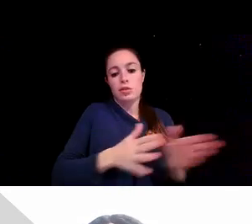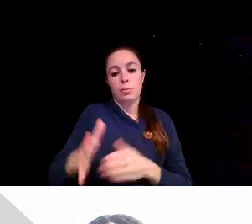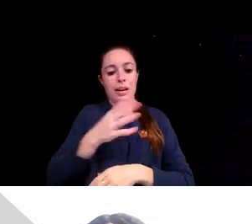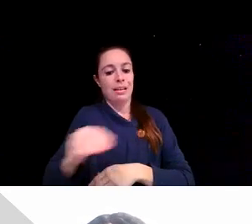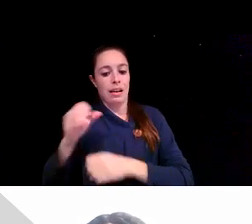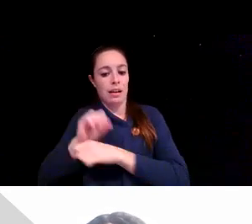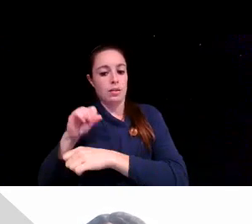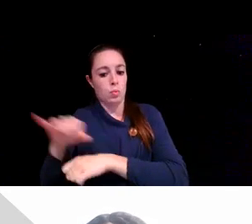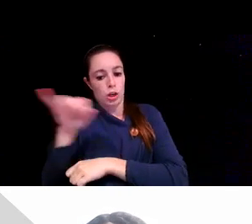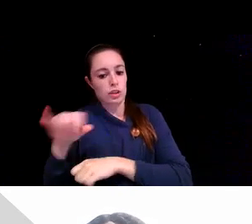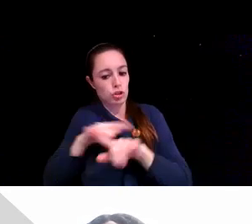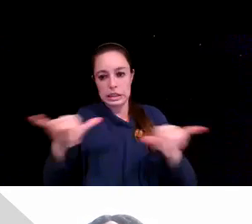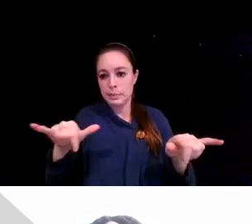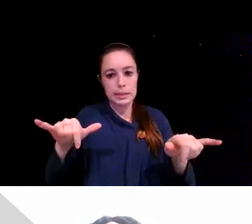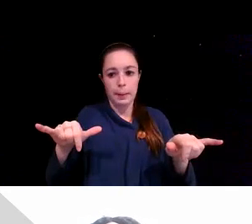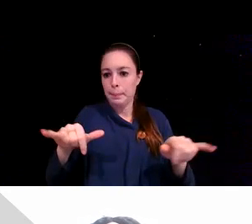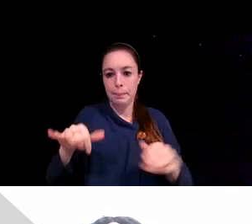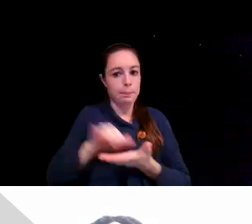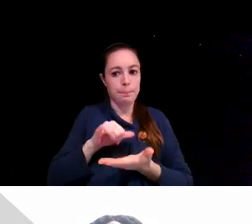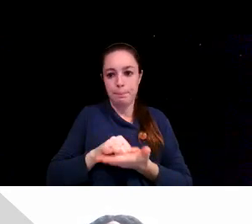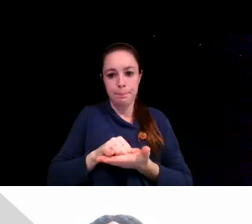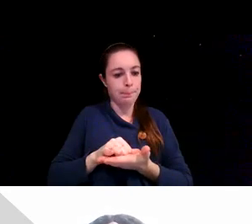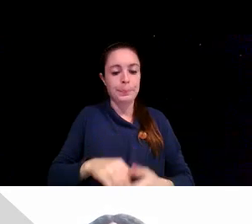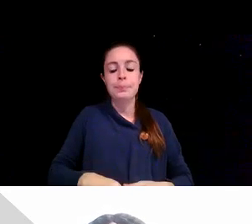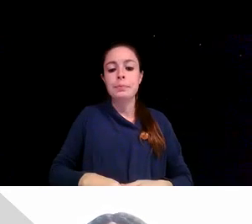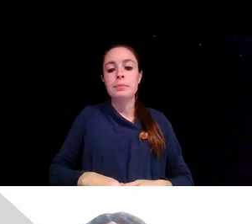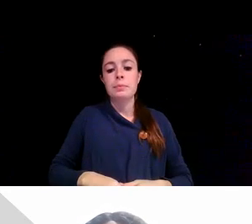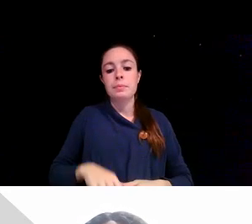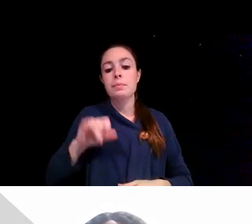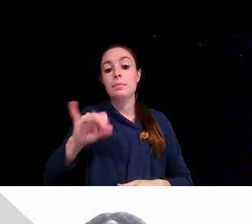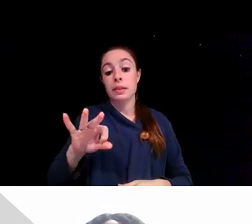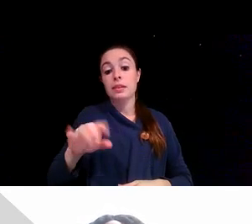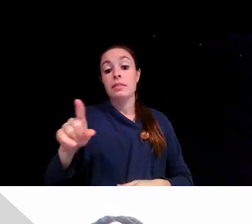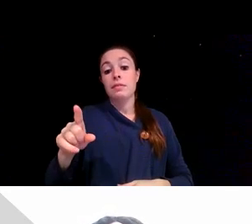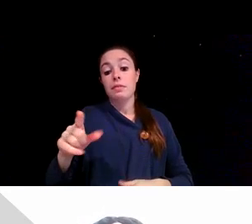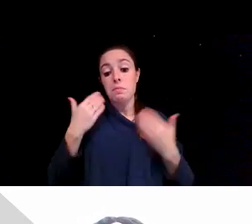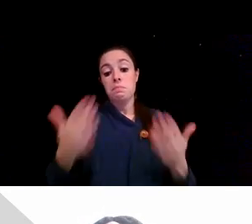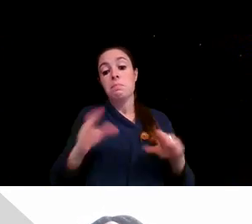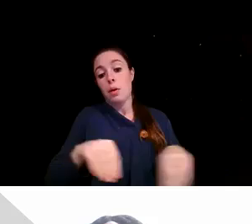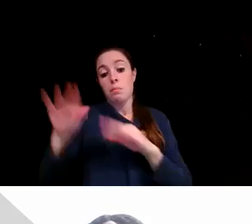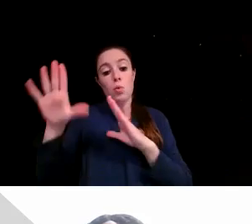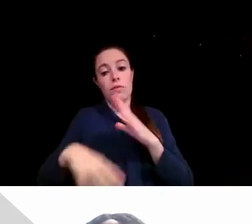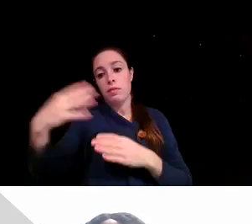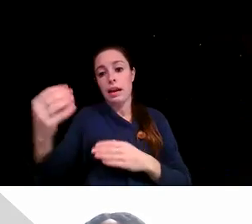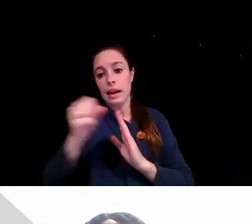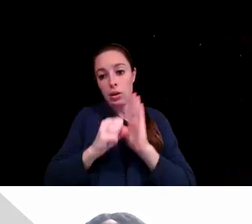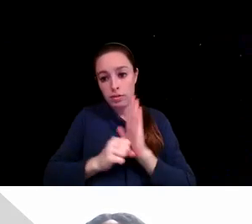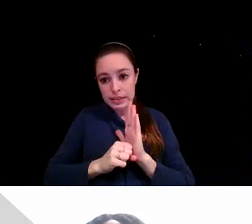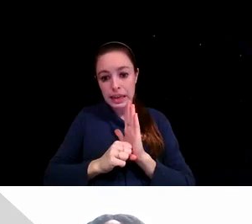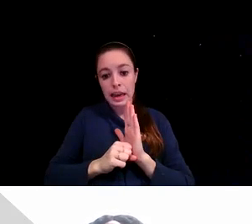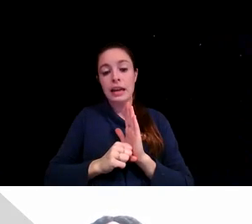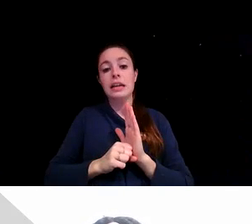at the same time. If you move out of state and report an out-of-state